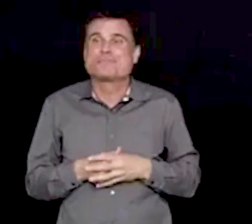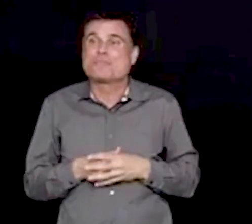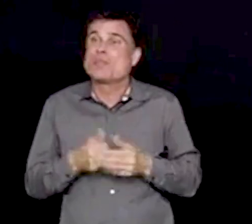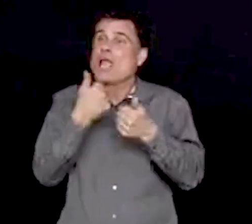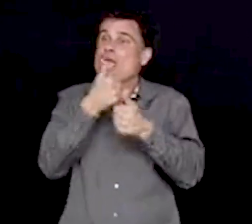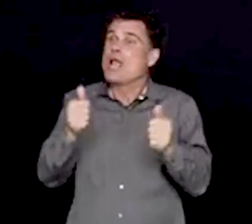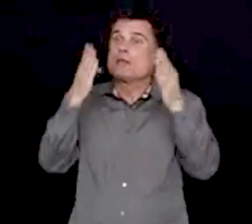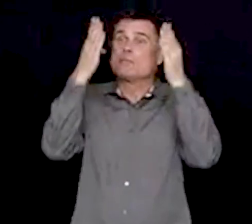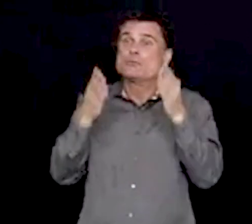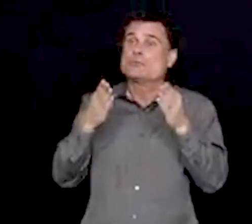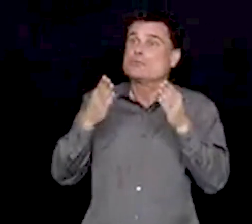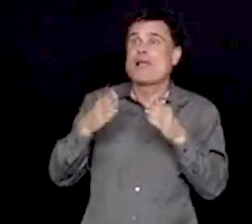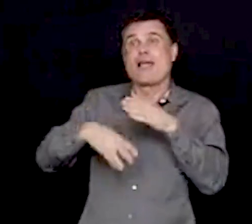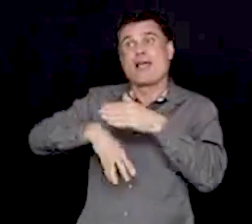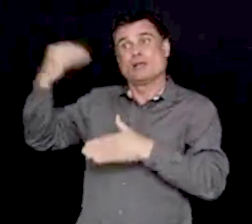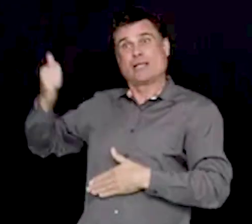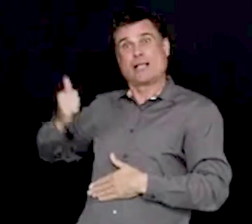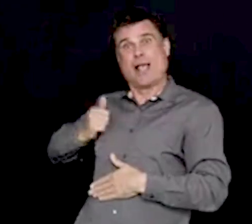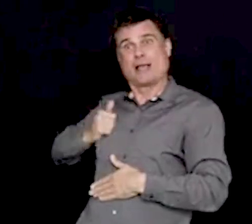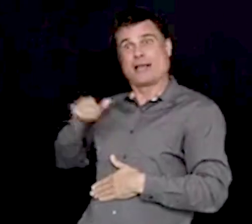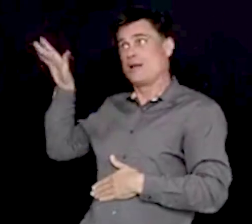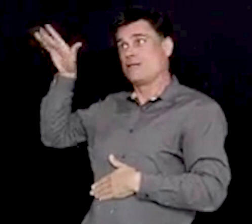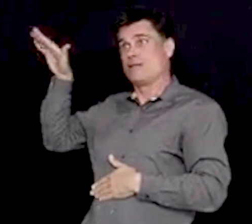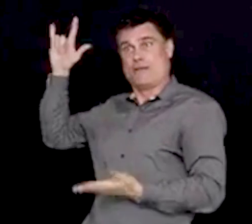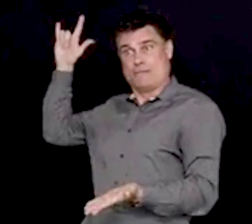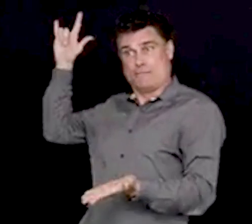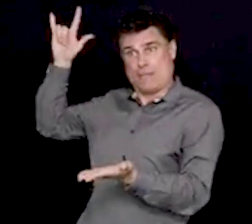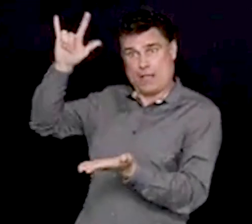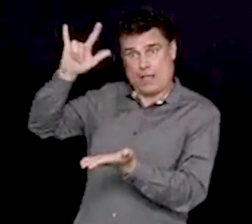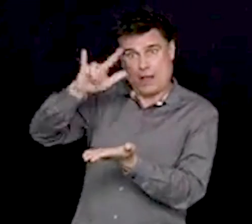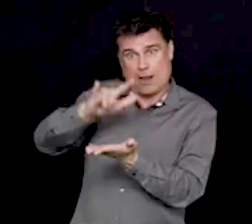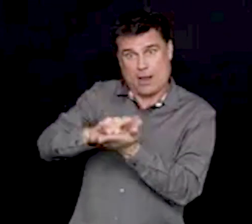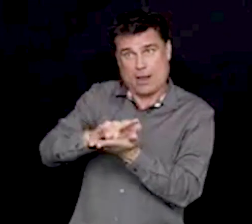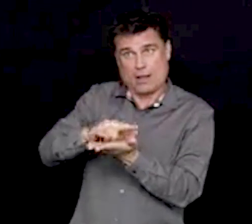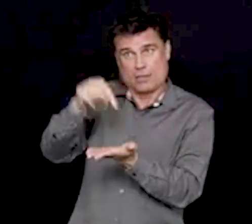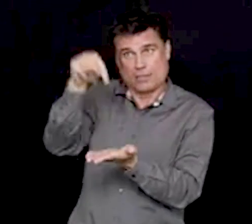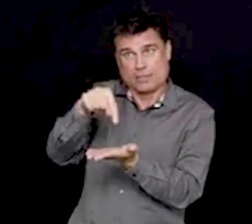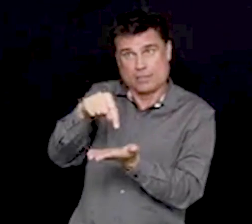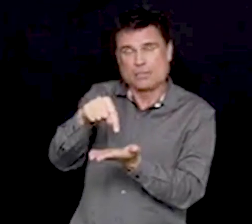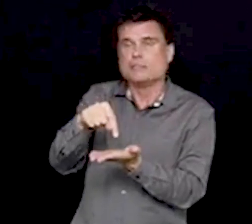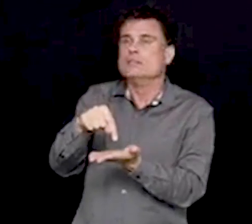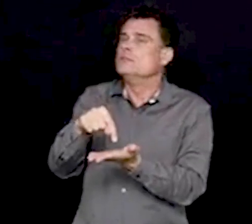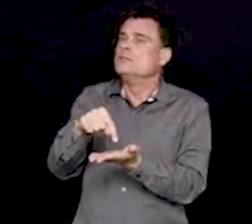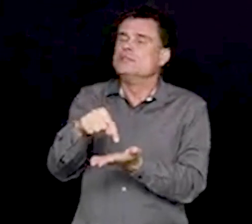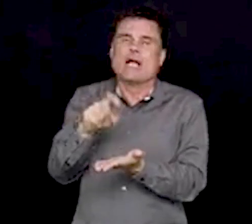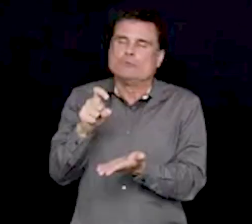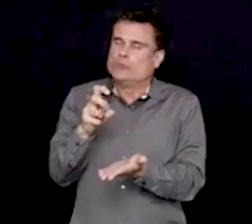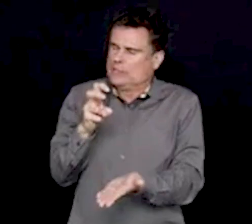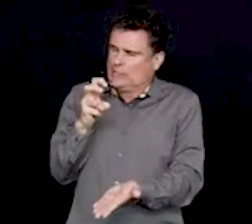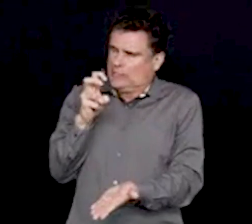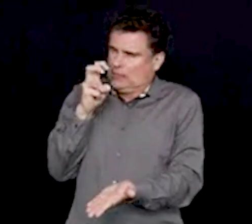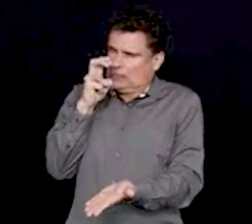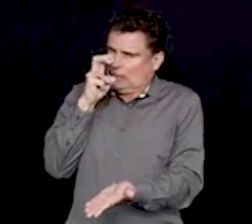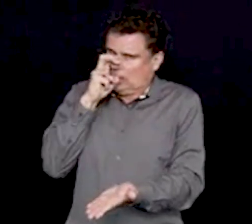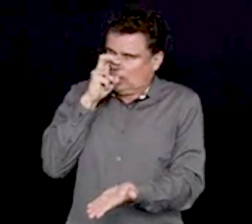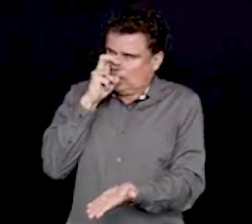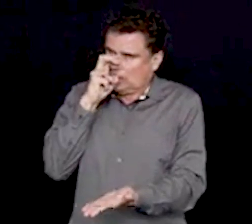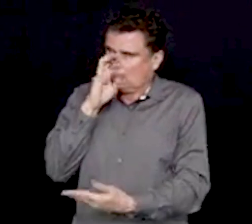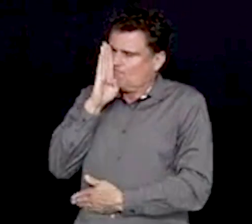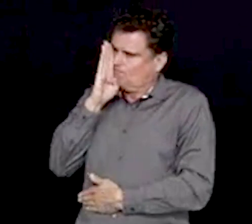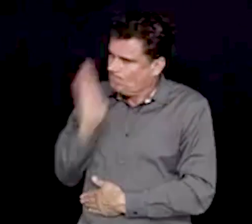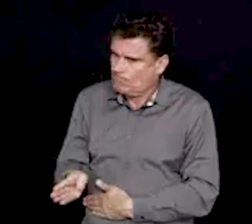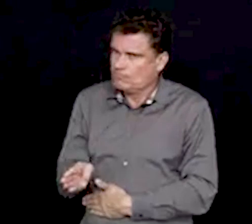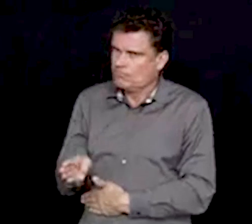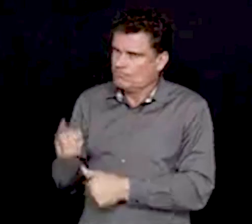I wasn't really told that I couldn't do this or I couldn't do that. So that is something that we are working with the federal government on to make it